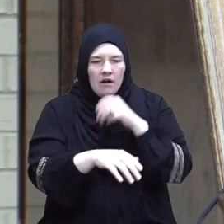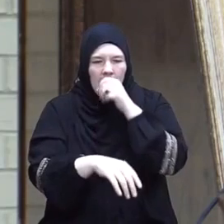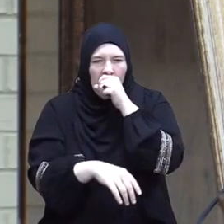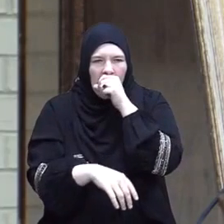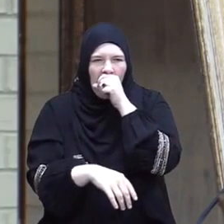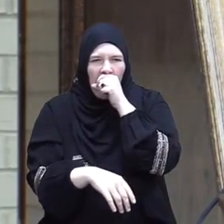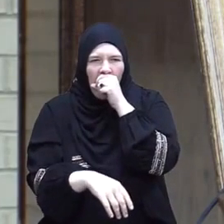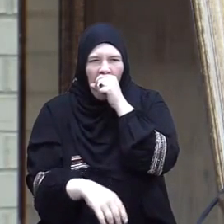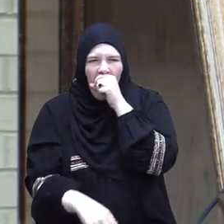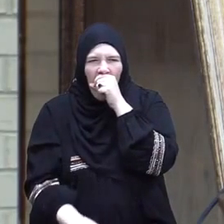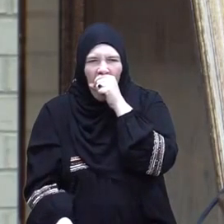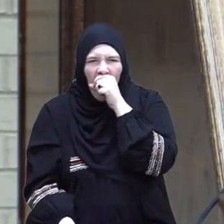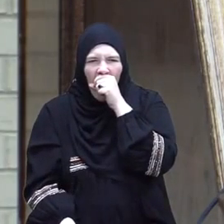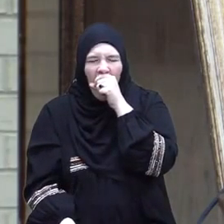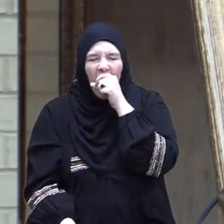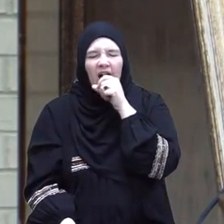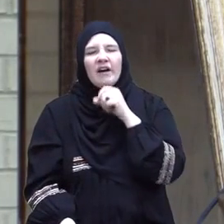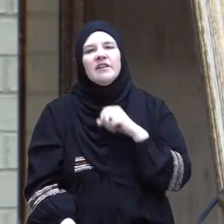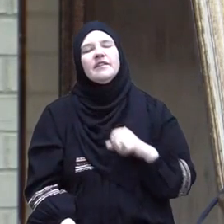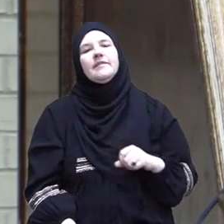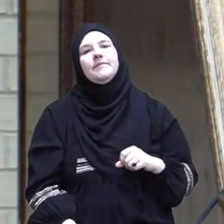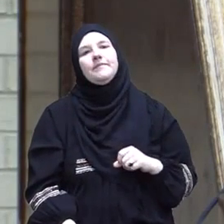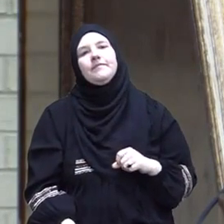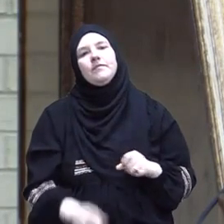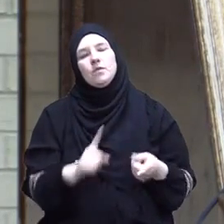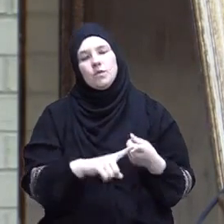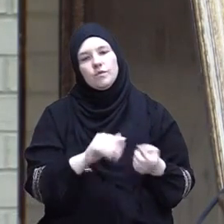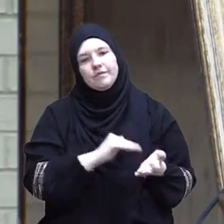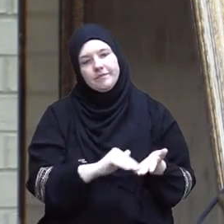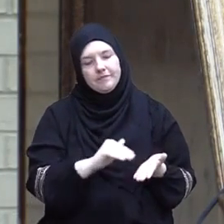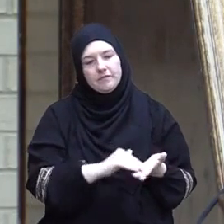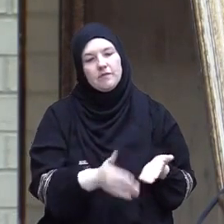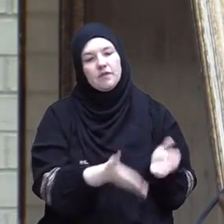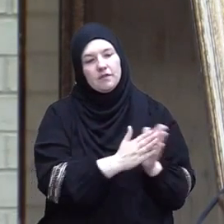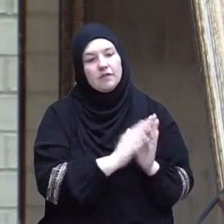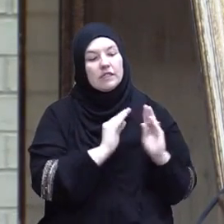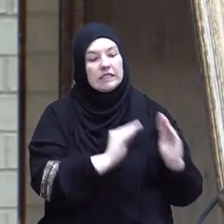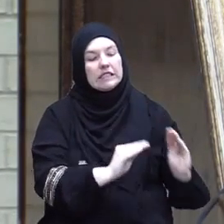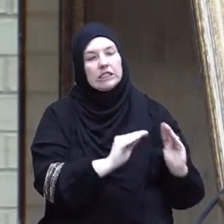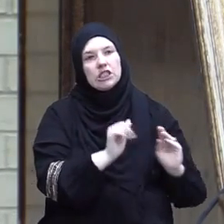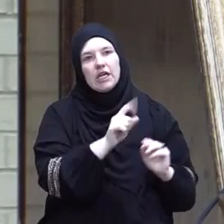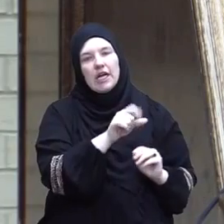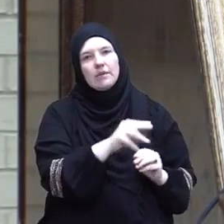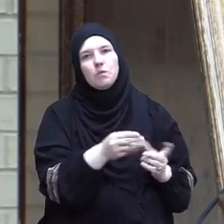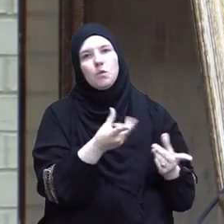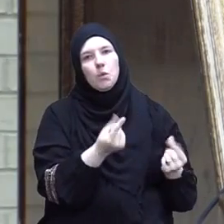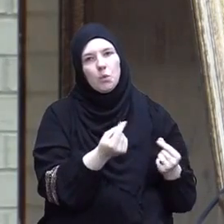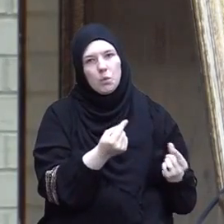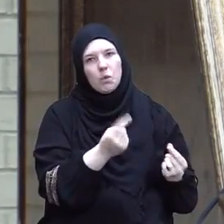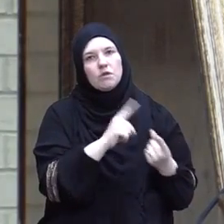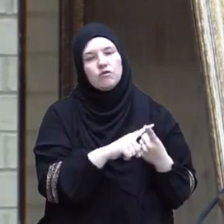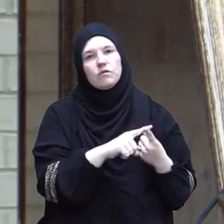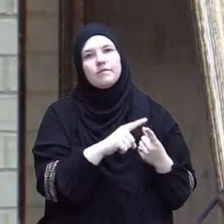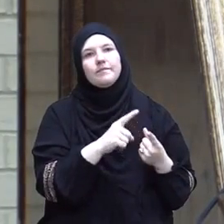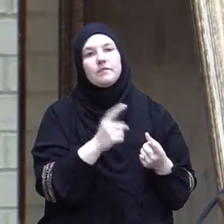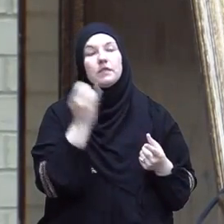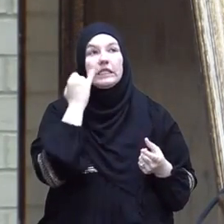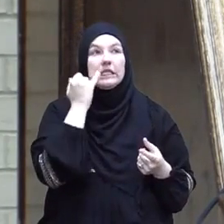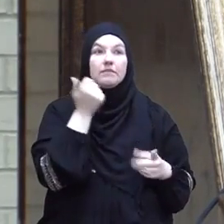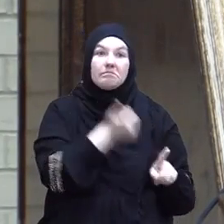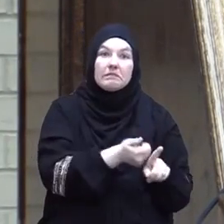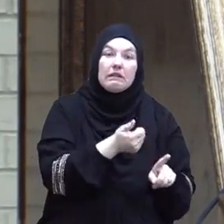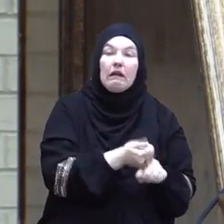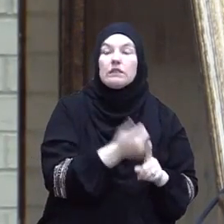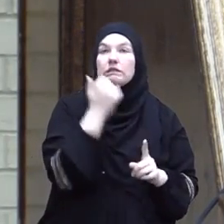certain words to repent. He's teaching Adam what to say to repent, what to say to